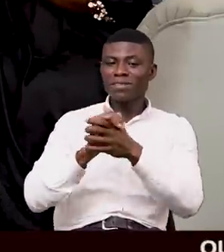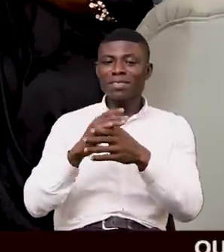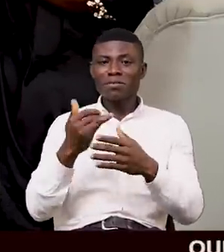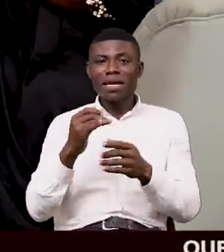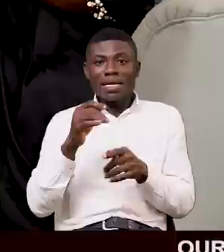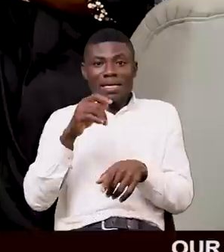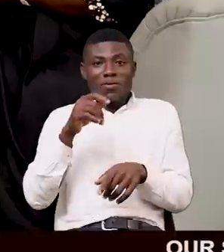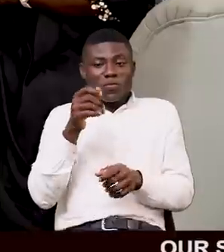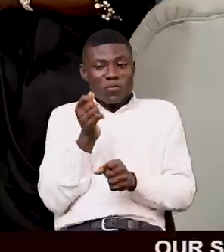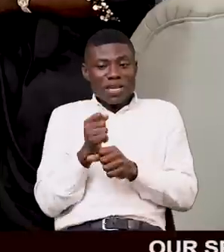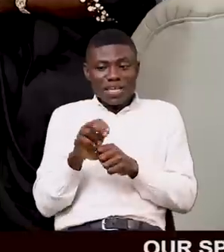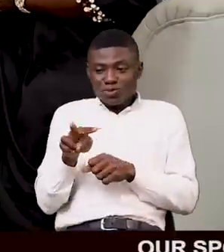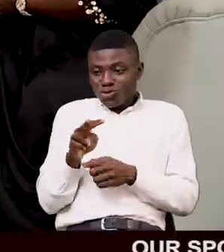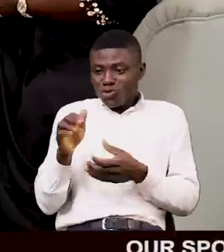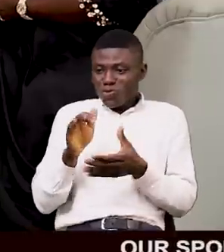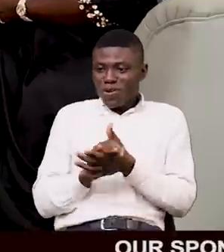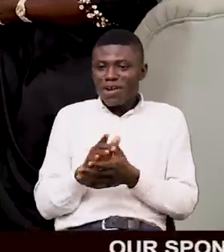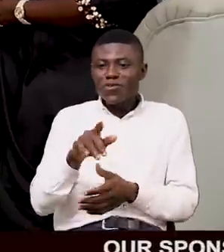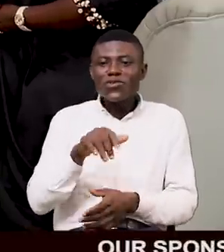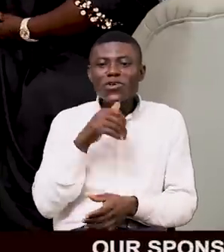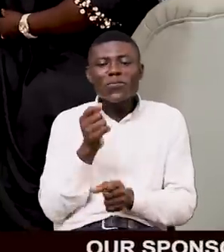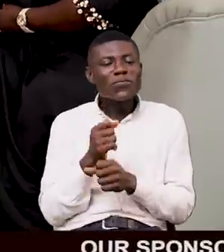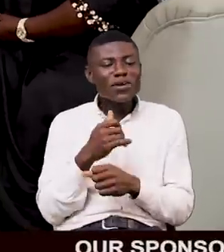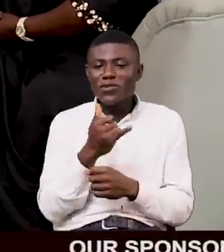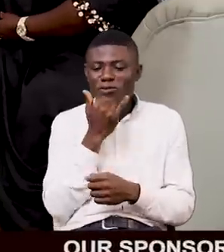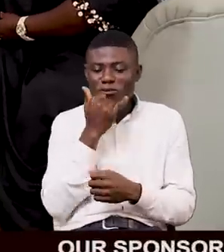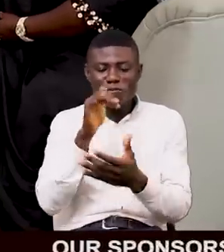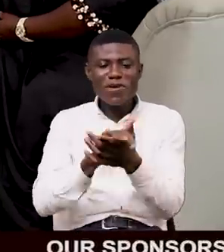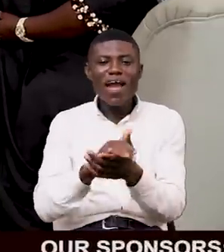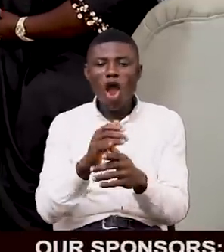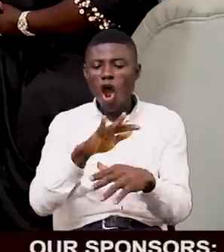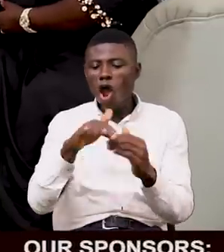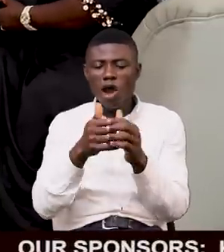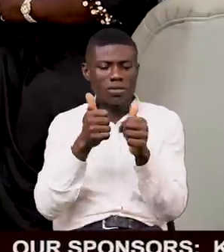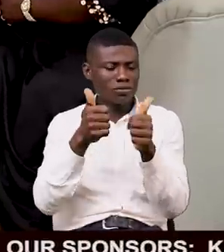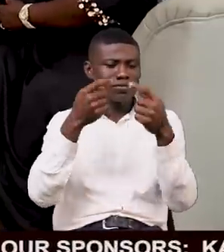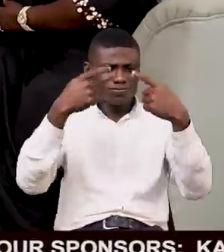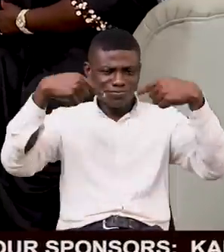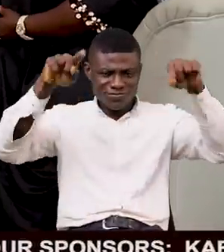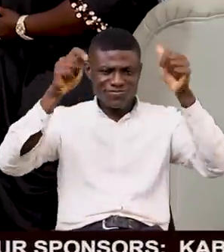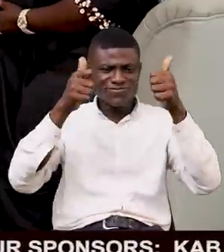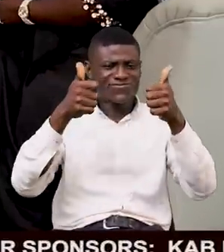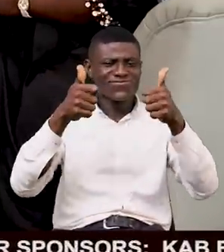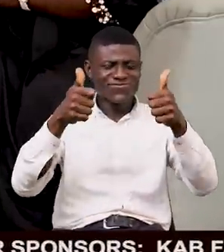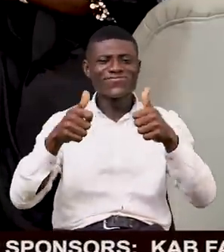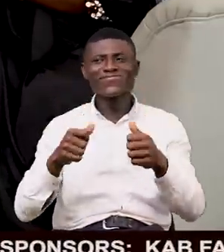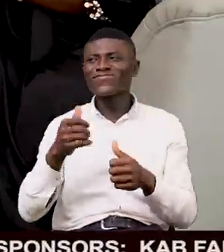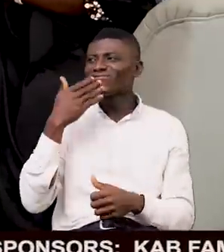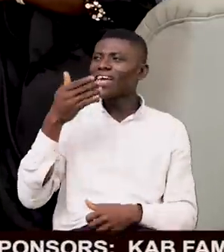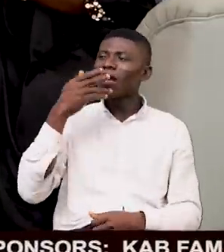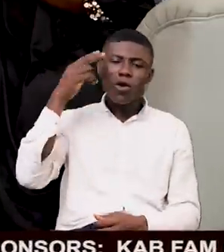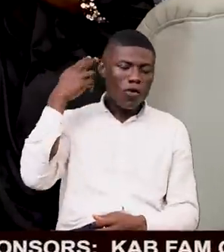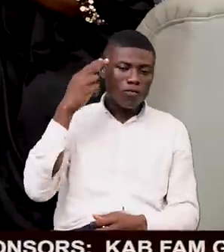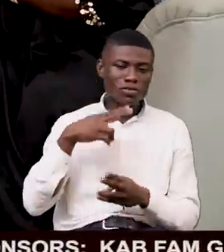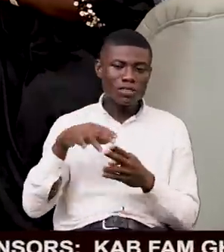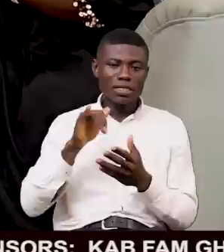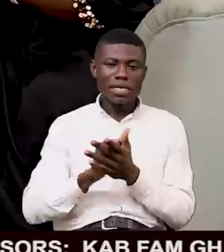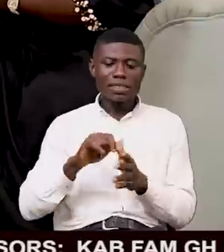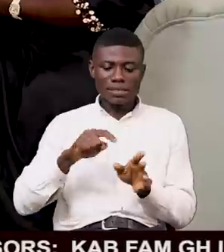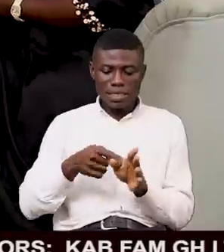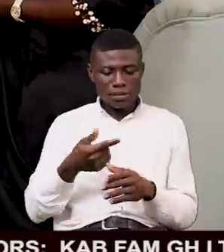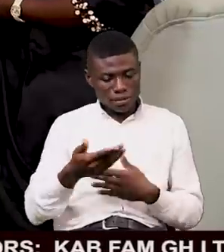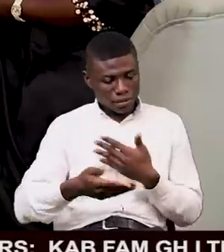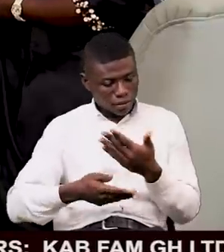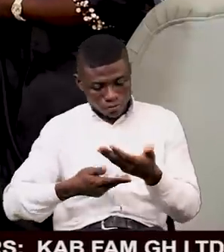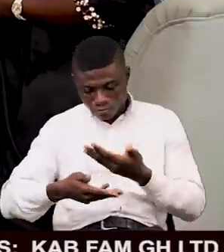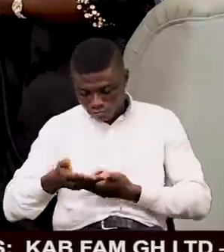pairing we de. Yes. Ofa wan fom kwan. Wan fom kwan. Wan fom kwan. Wan fom kwan. Eko ye pa. Yes. Okay. Enti e ho na nkita ho de